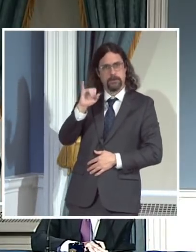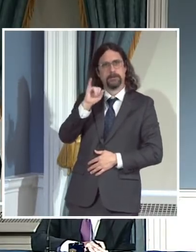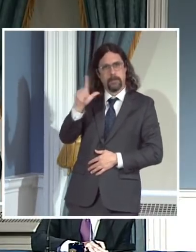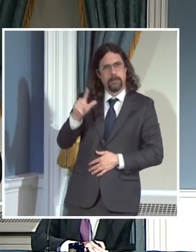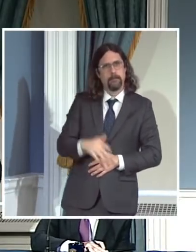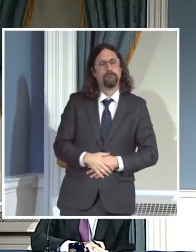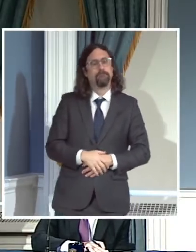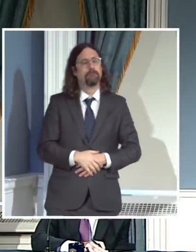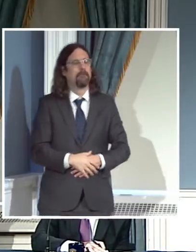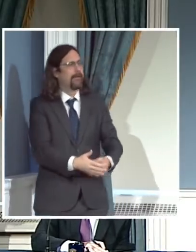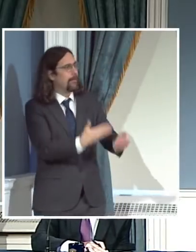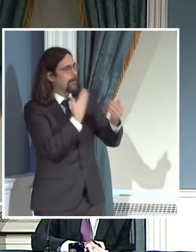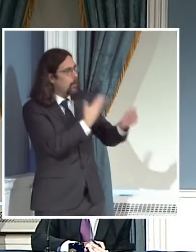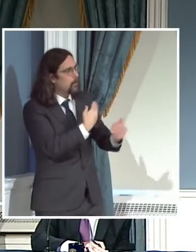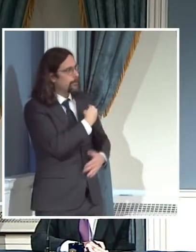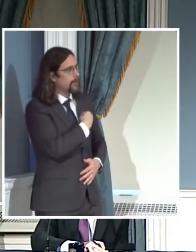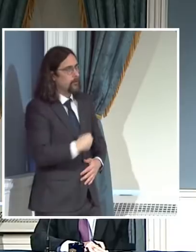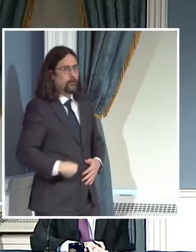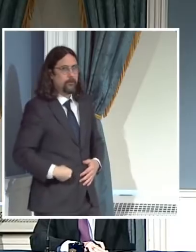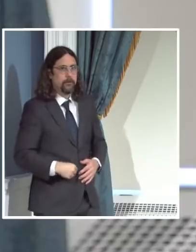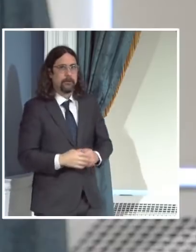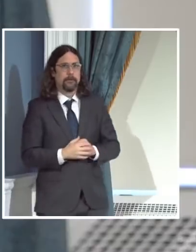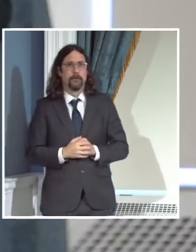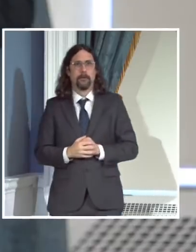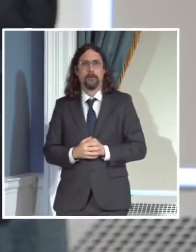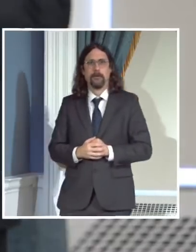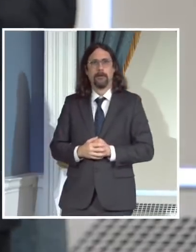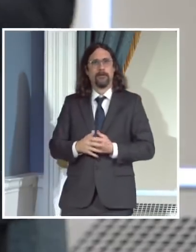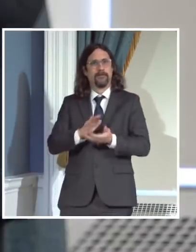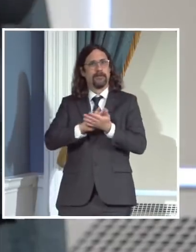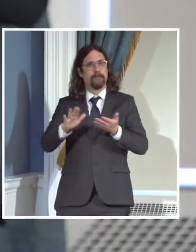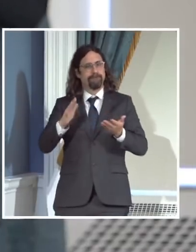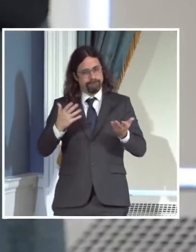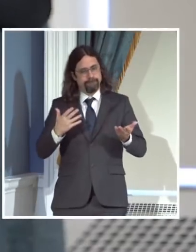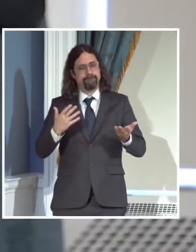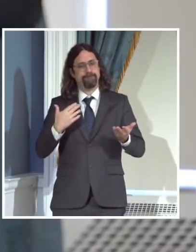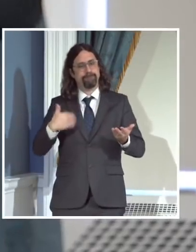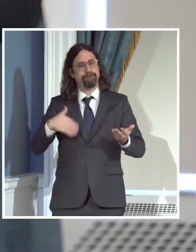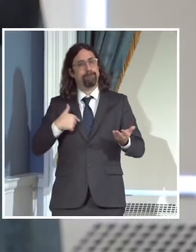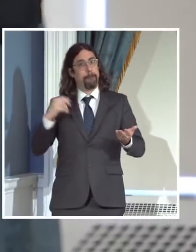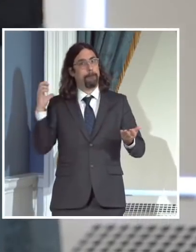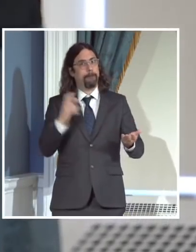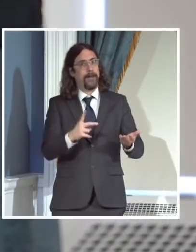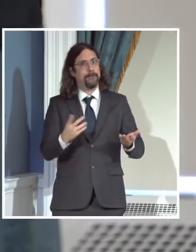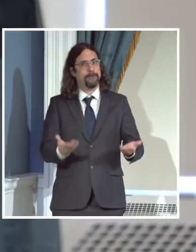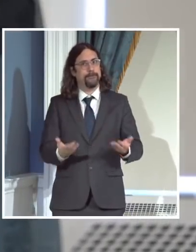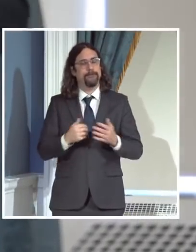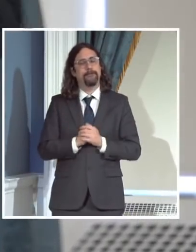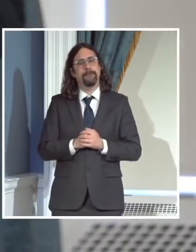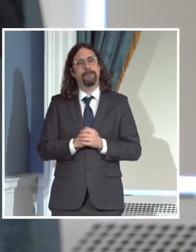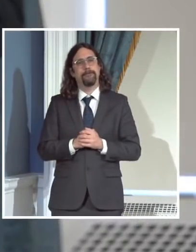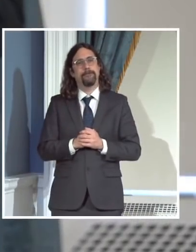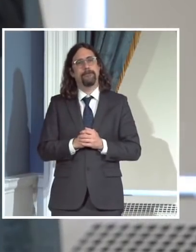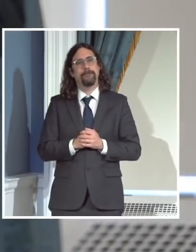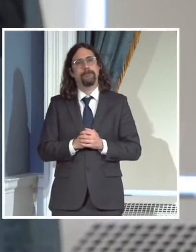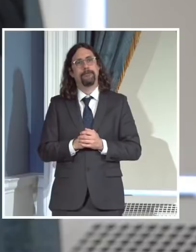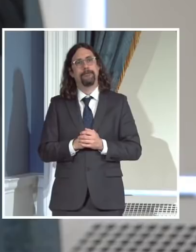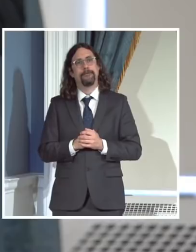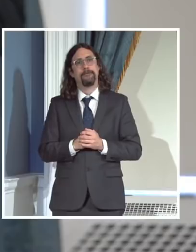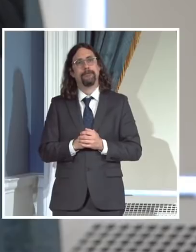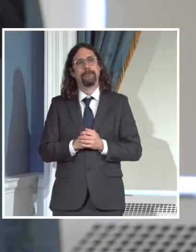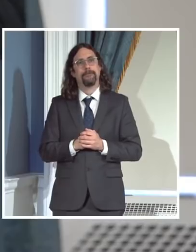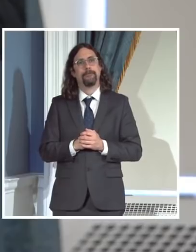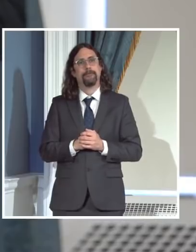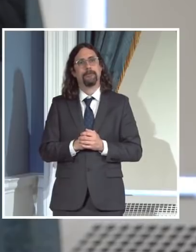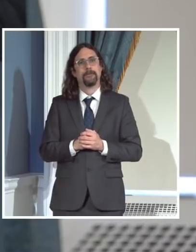all, I want to thank Chief Bill Scott from San Francisco PD, who provided me with a lot of the intel of what was happening, and plus I took a couple of trips